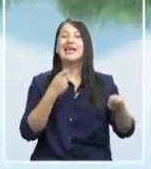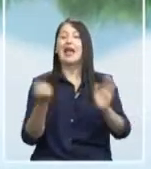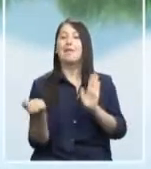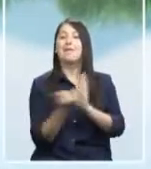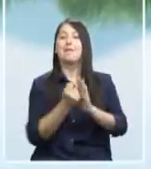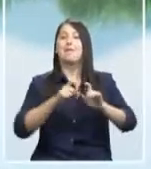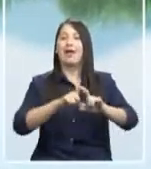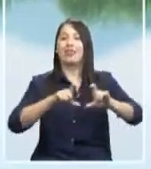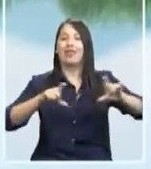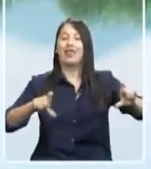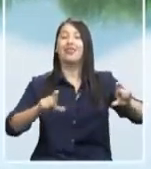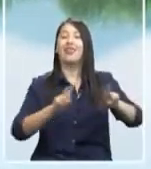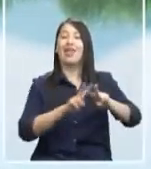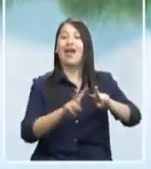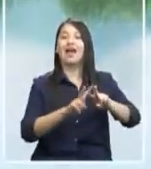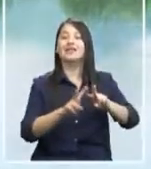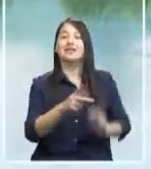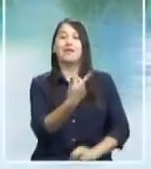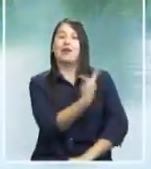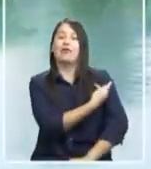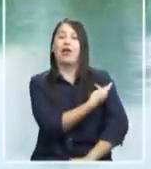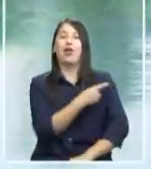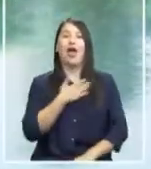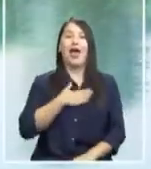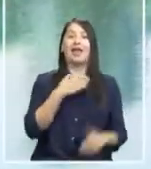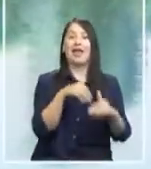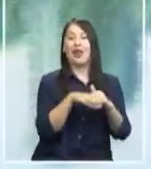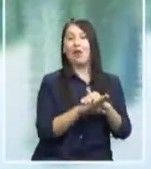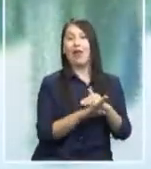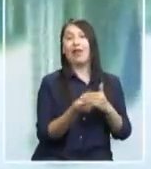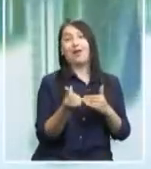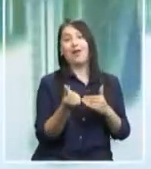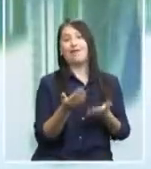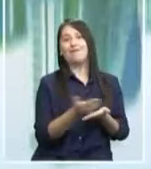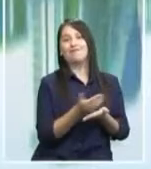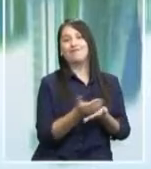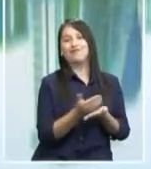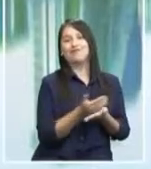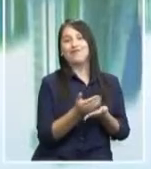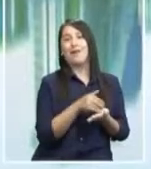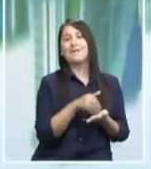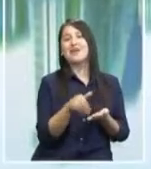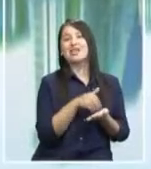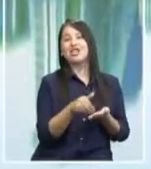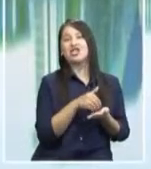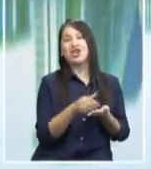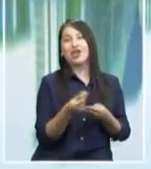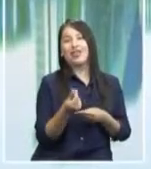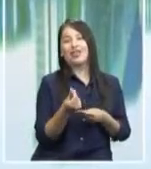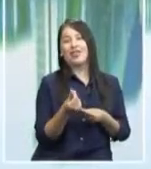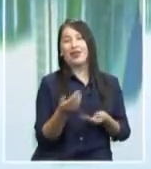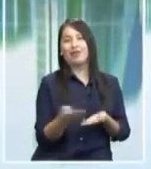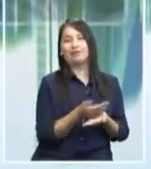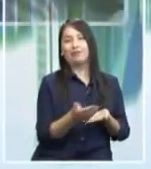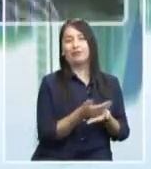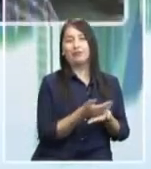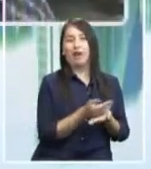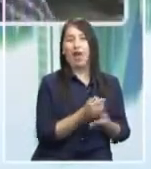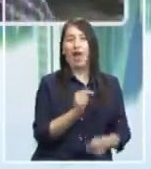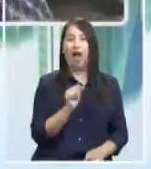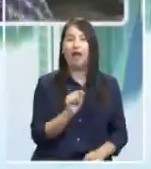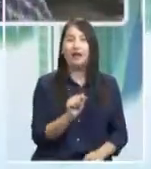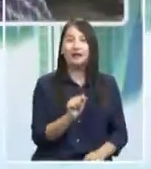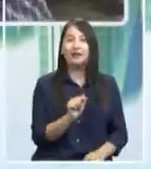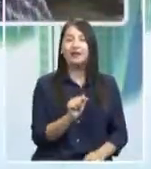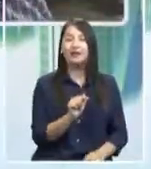themselves so that they can make billions and billions of profit, super profit. What happens to millions